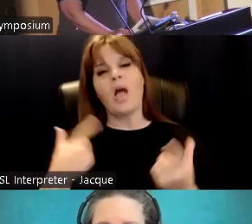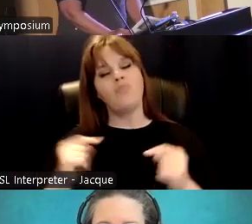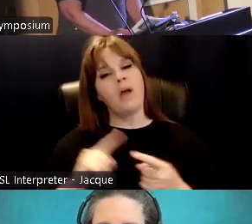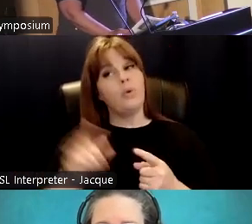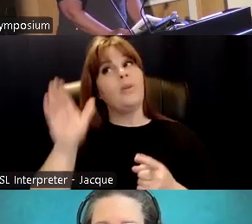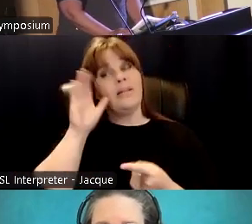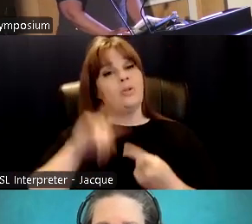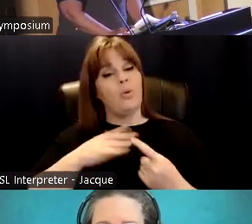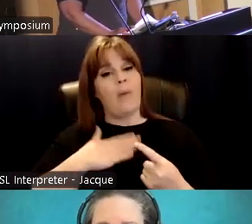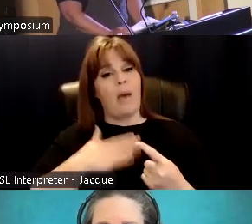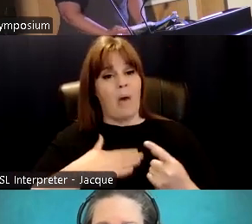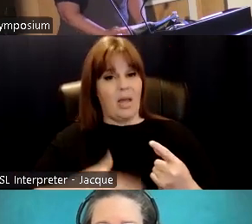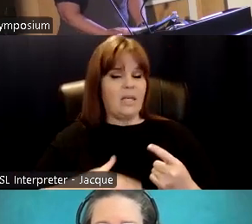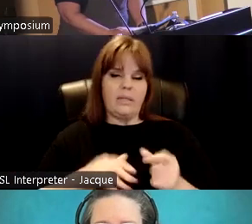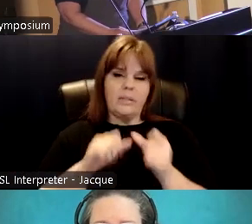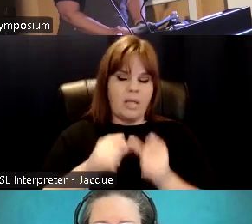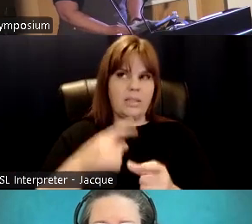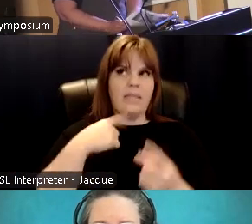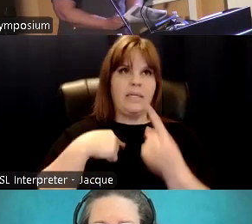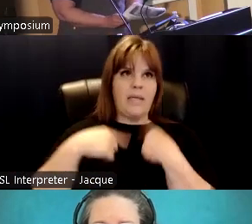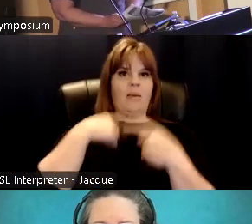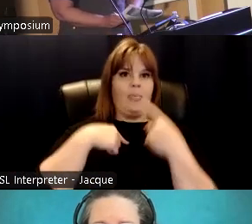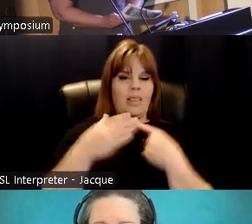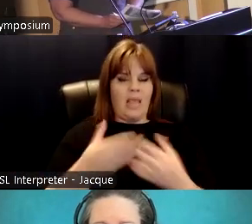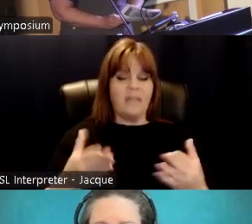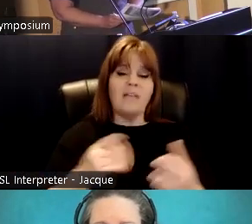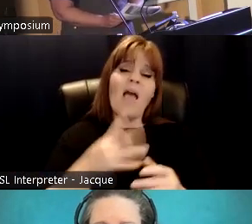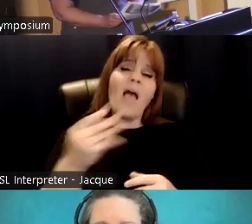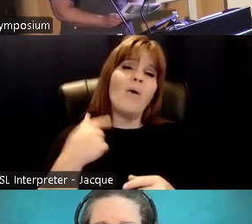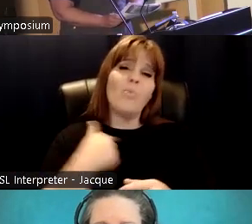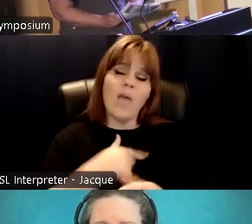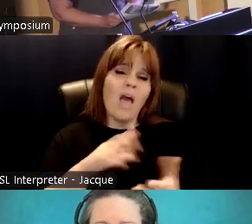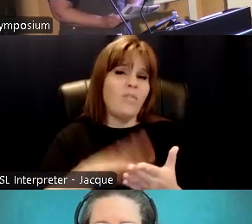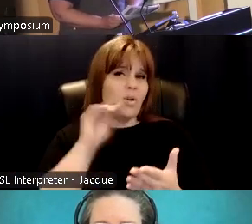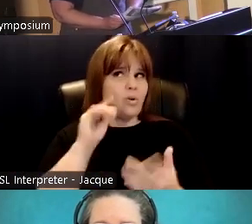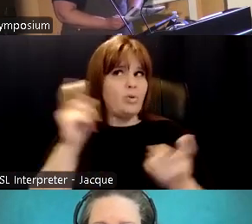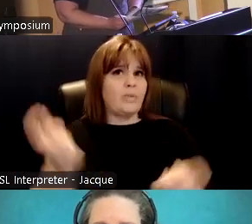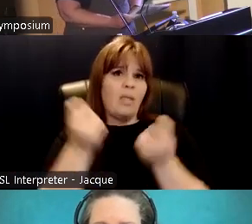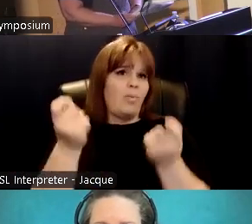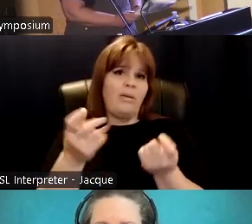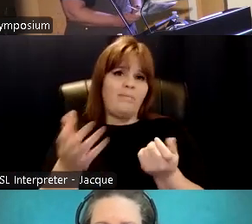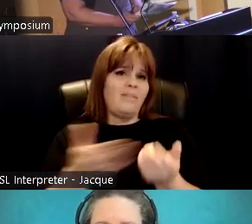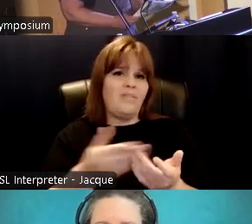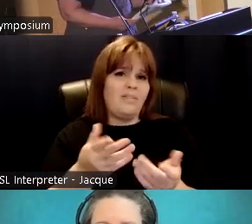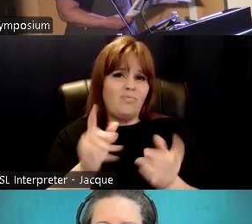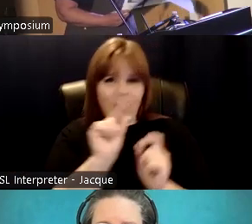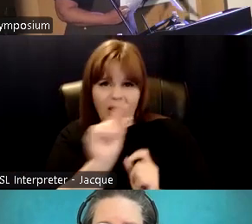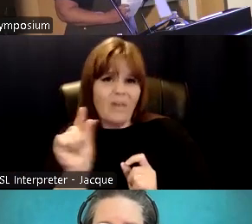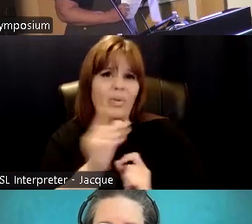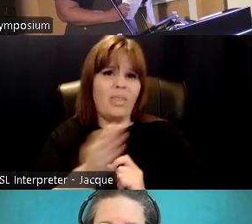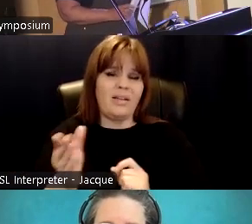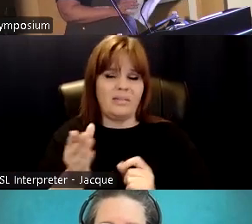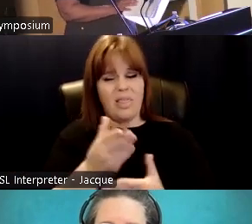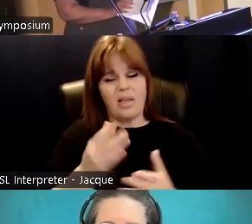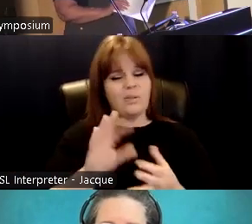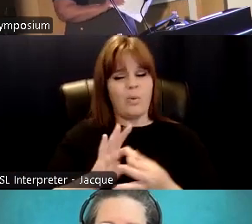to my body. It is constantly telling me things. And we've learned to really celebrate even the little things, things that we would have let go